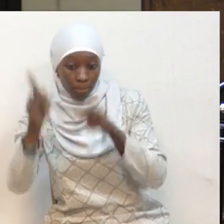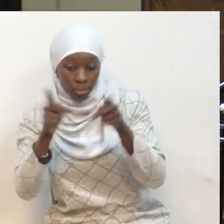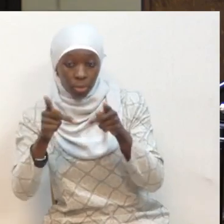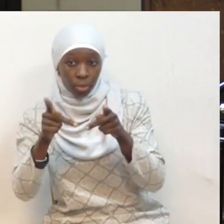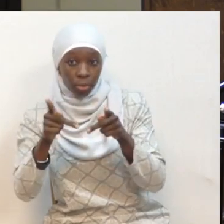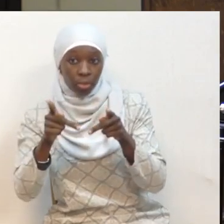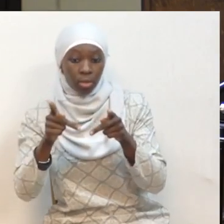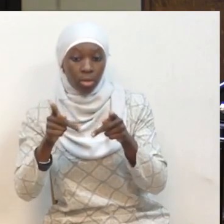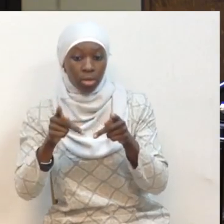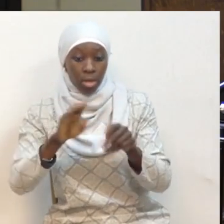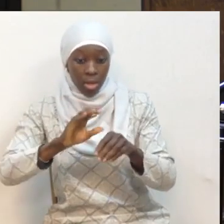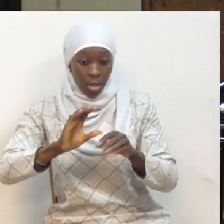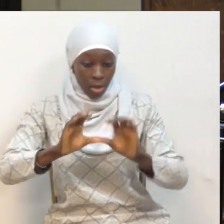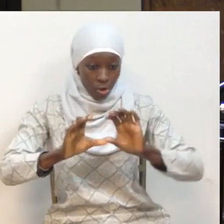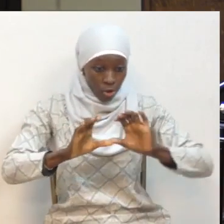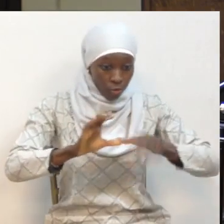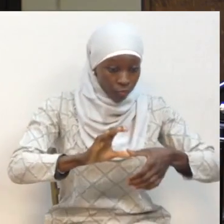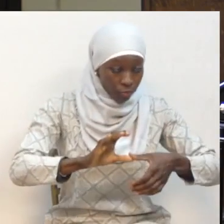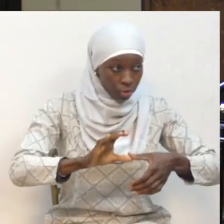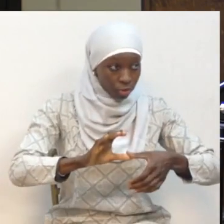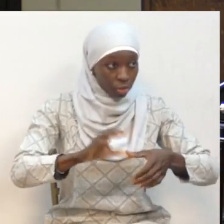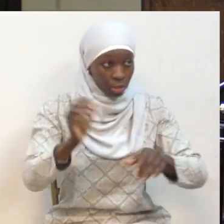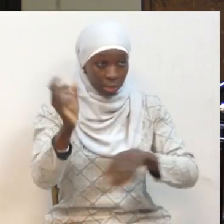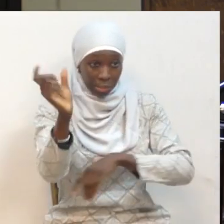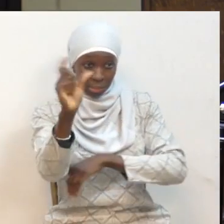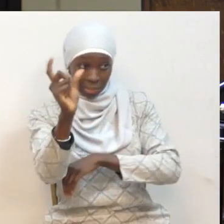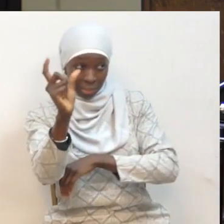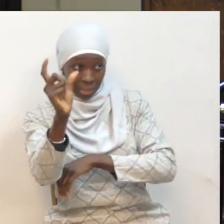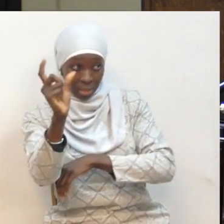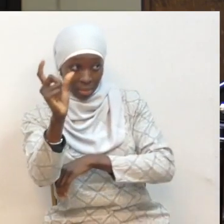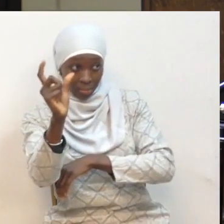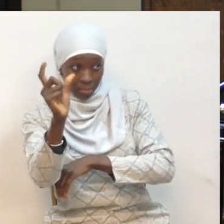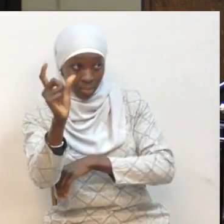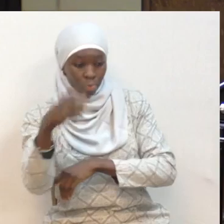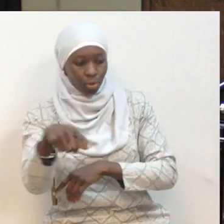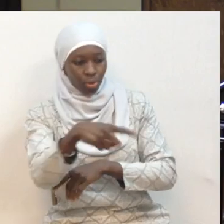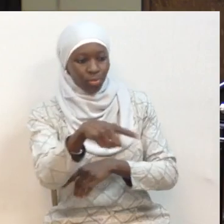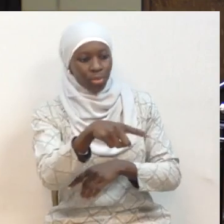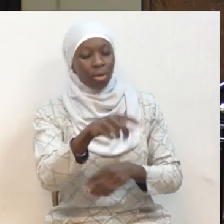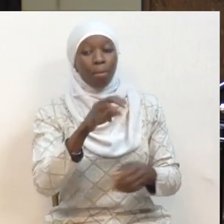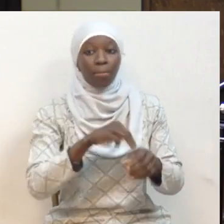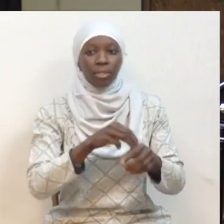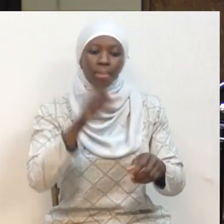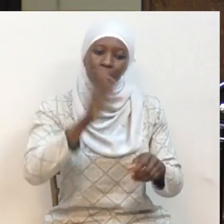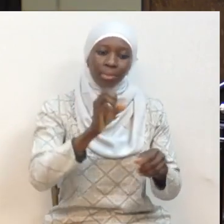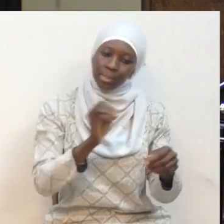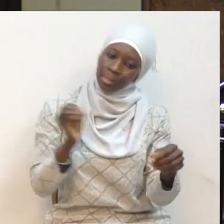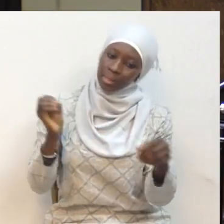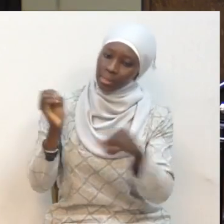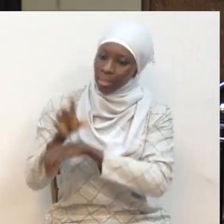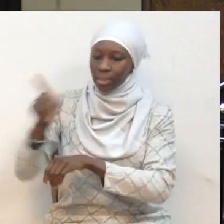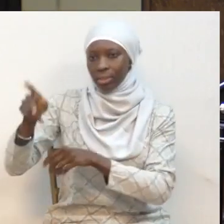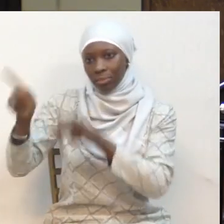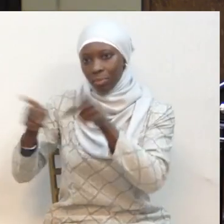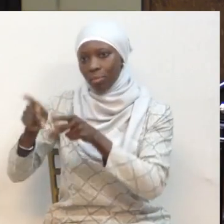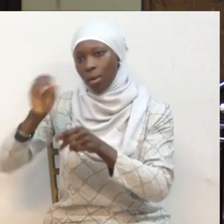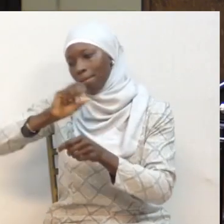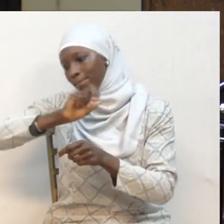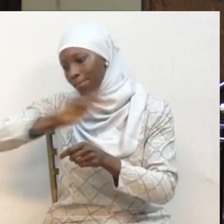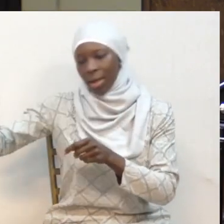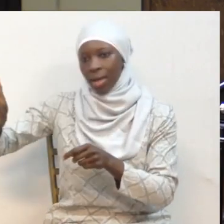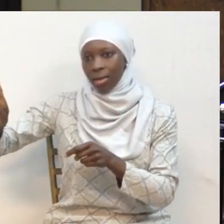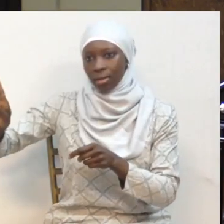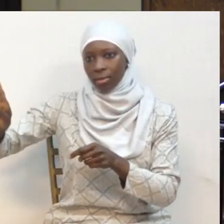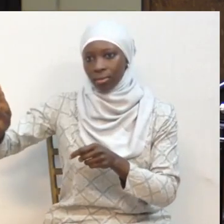Islam, they should send him back to the disbelievers. But the opposite is not true.